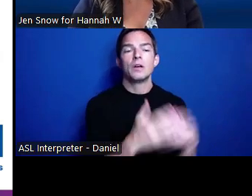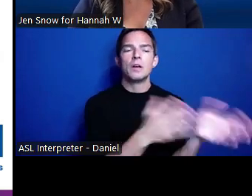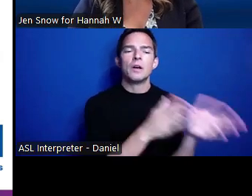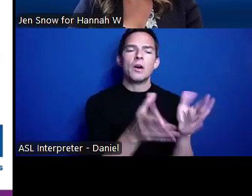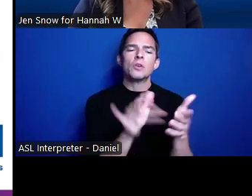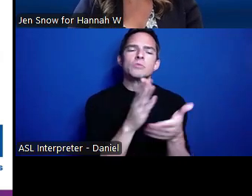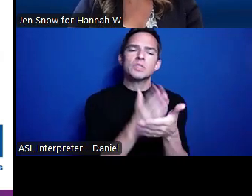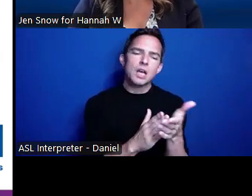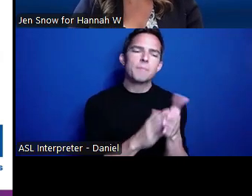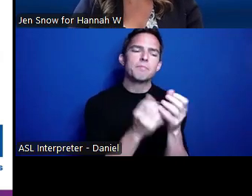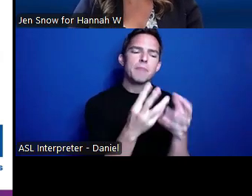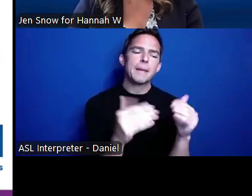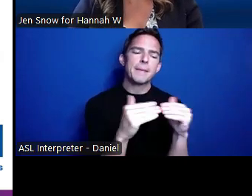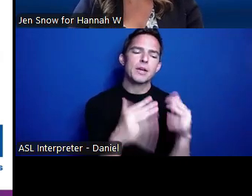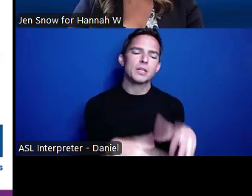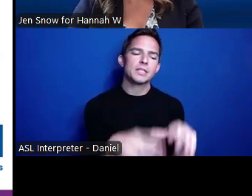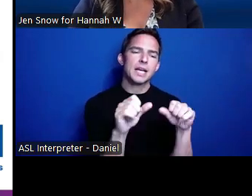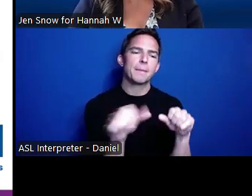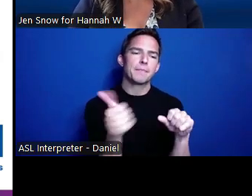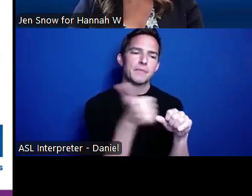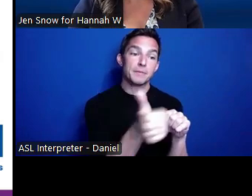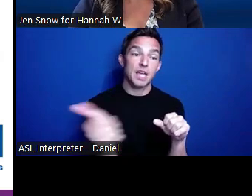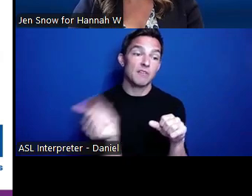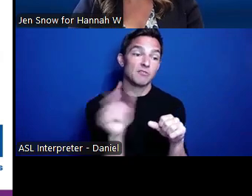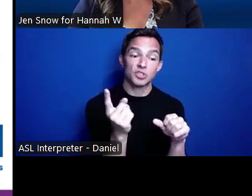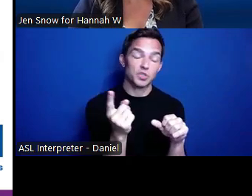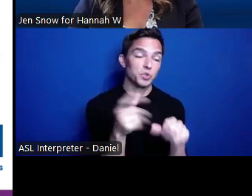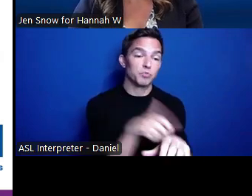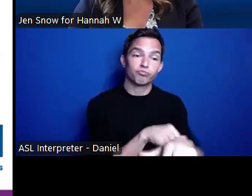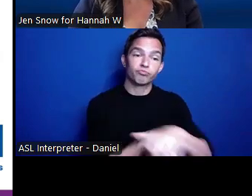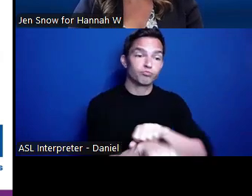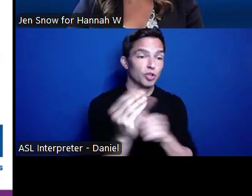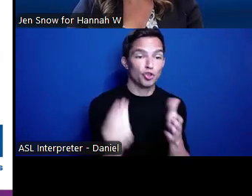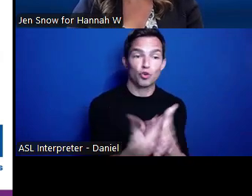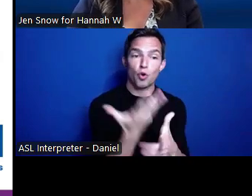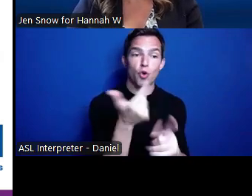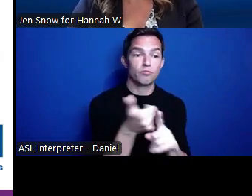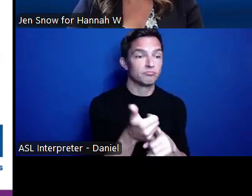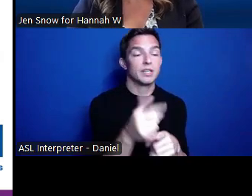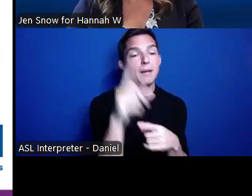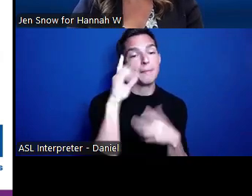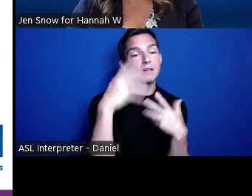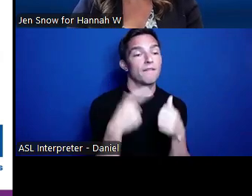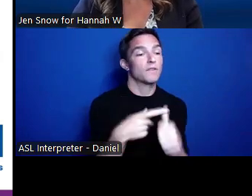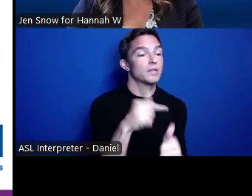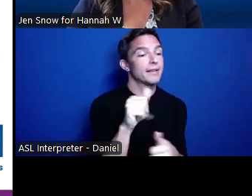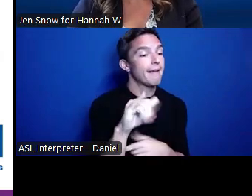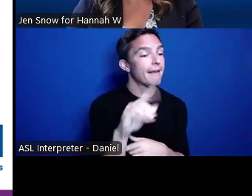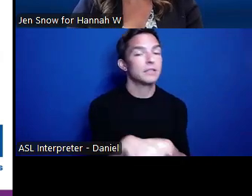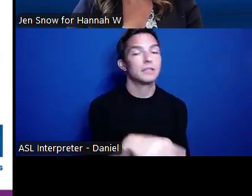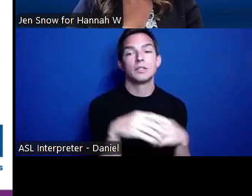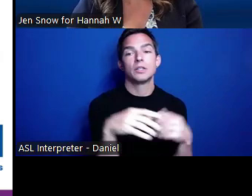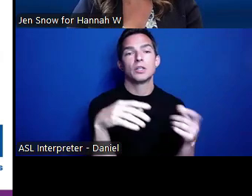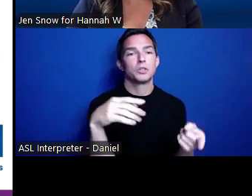that a lot of peers take on their own just to, grow, and mental health first aid and